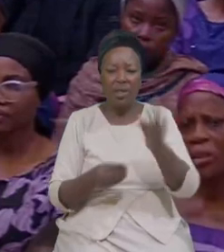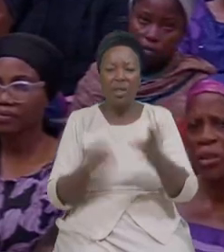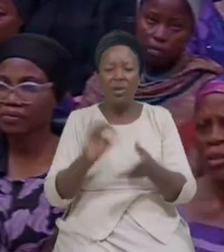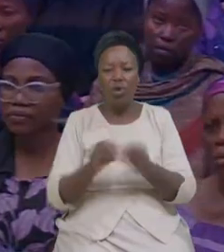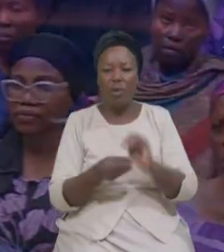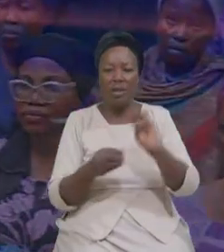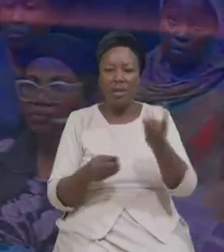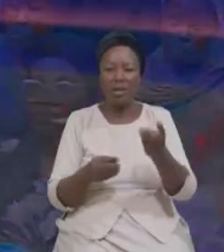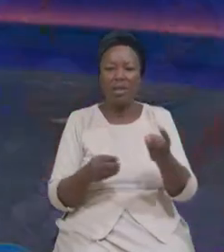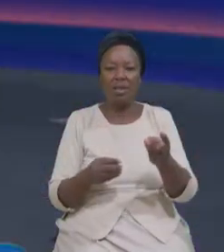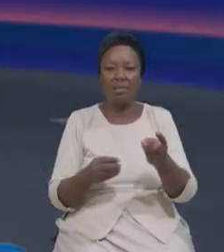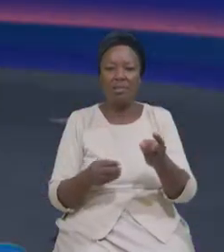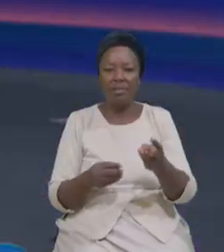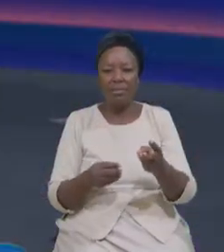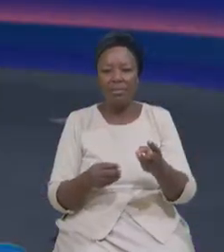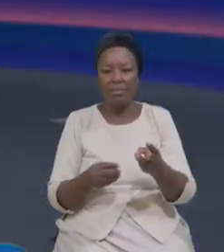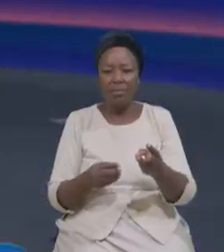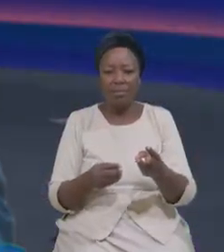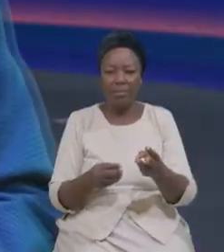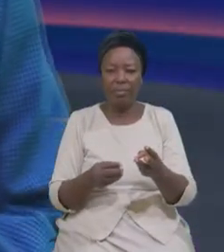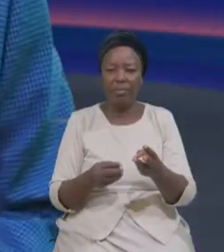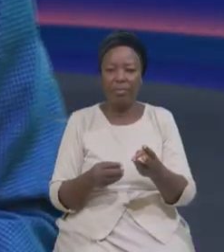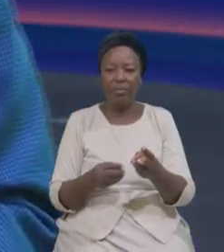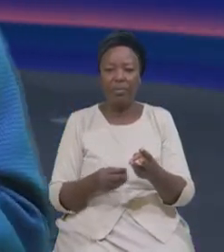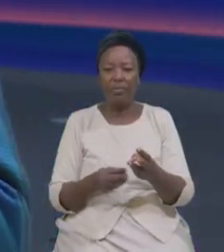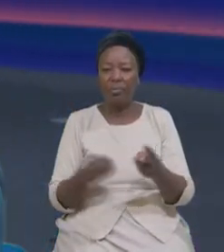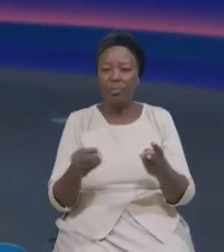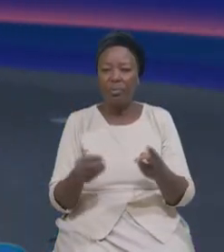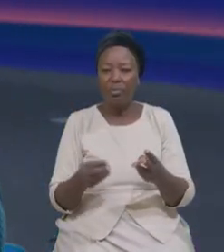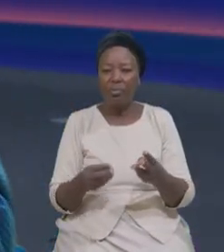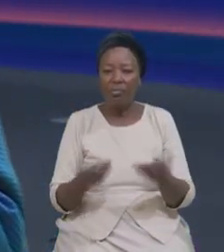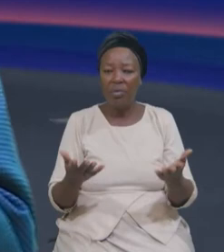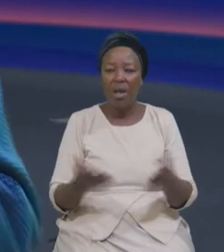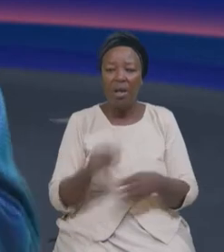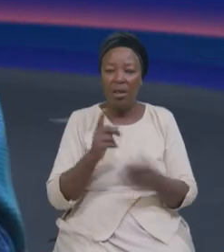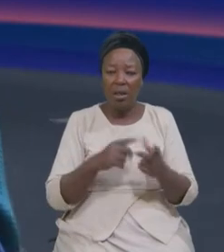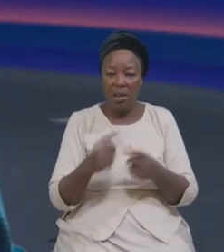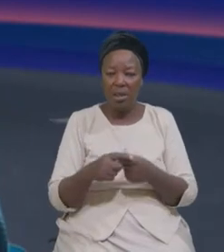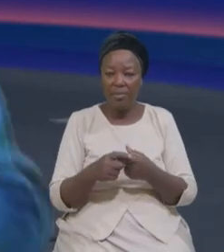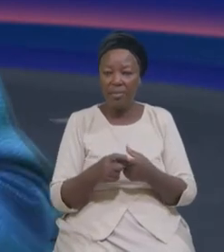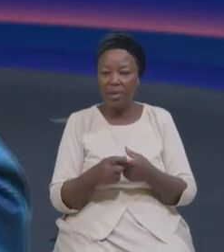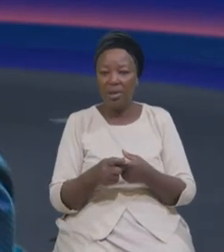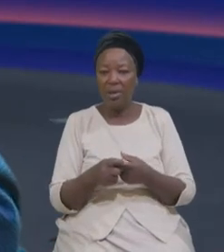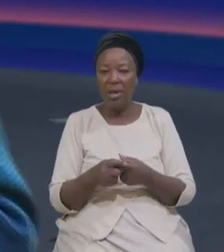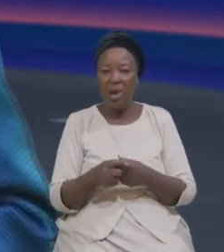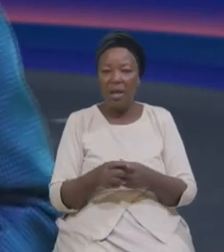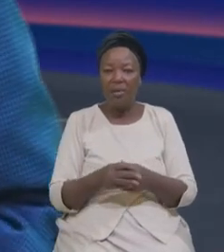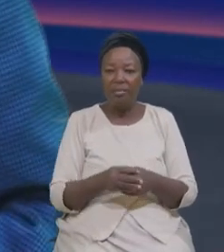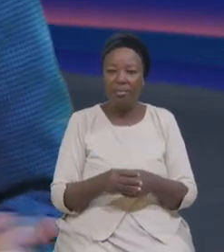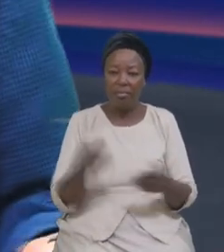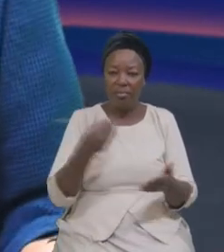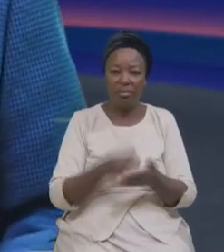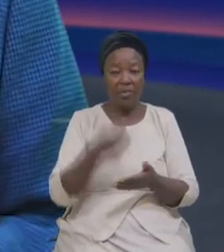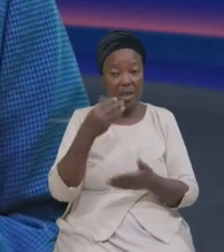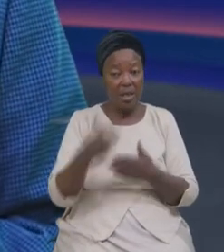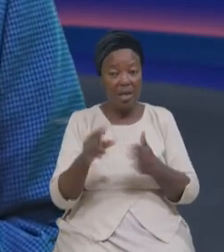number six, barrenness and lostness without cure for the sick. Barrenness,